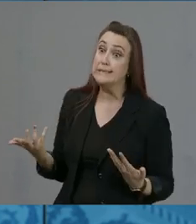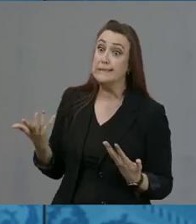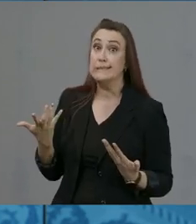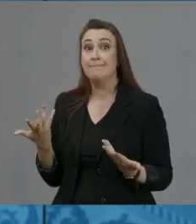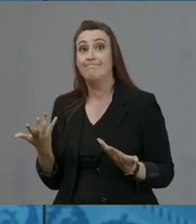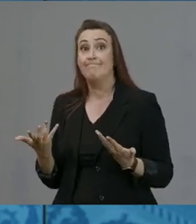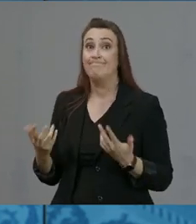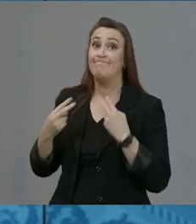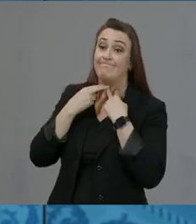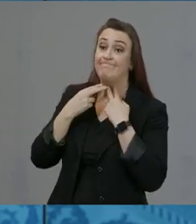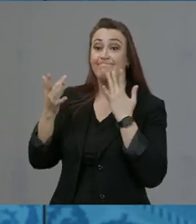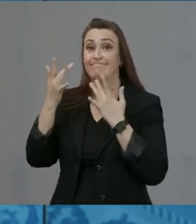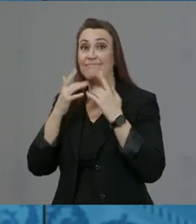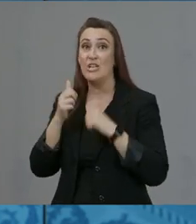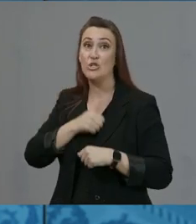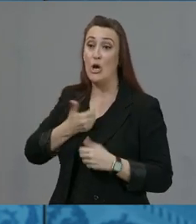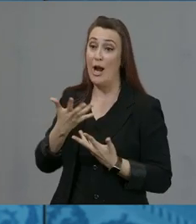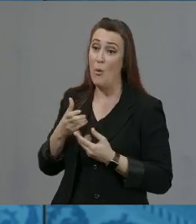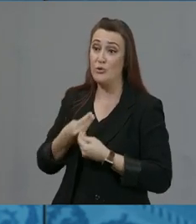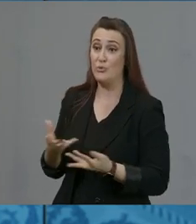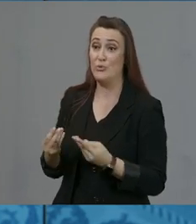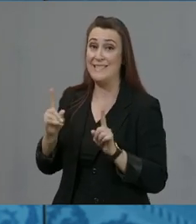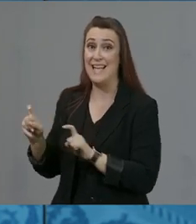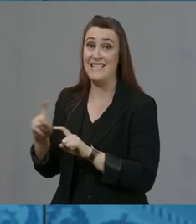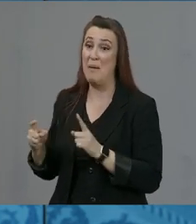them, but we can't get the supplies. Well,